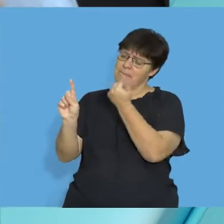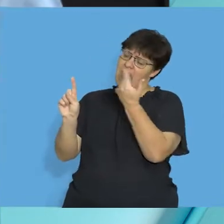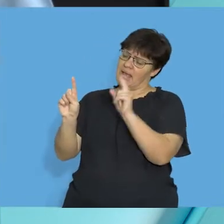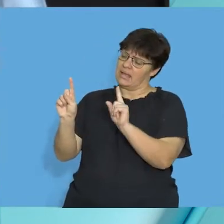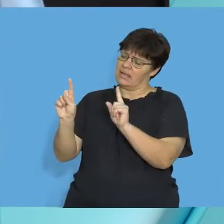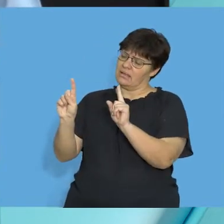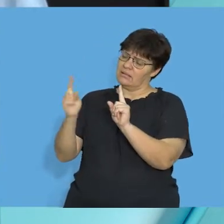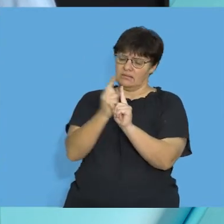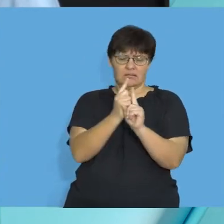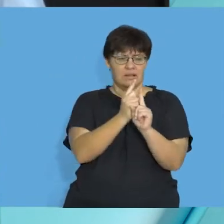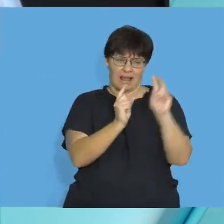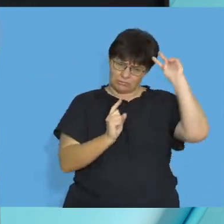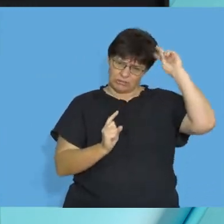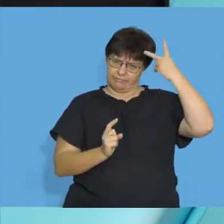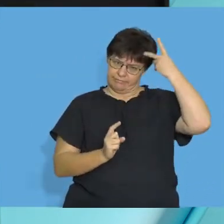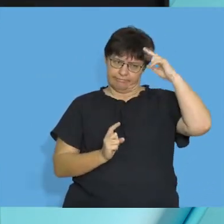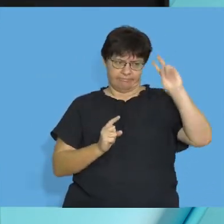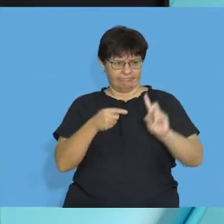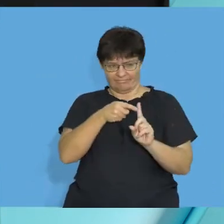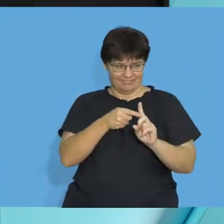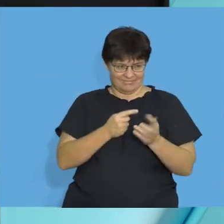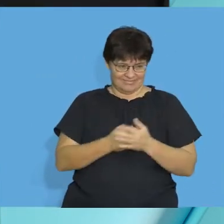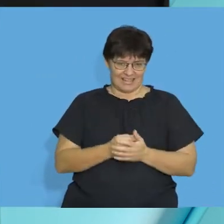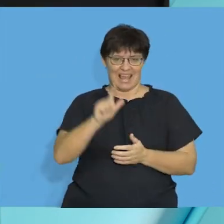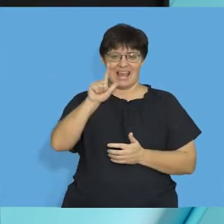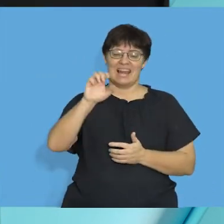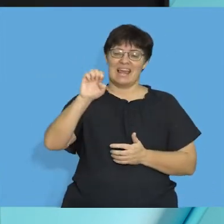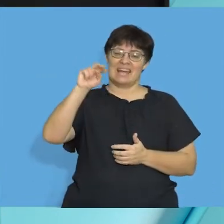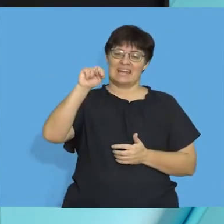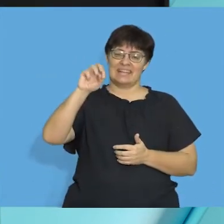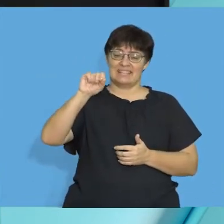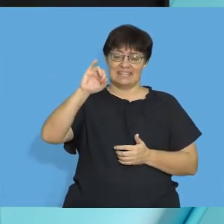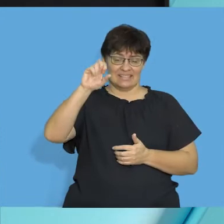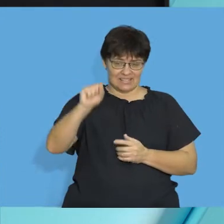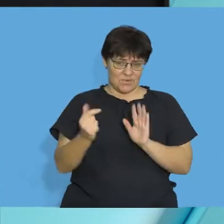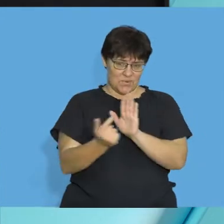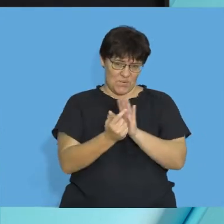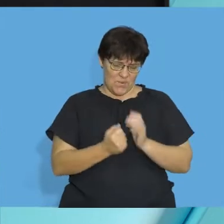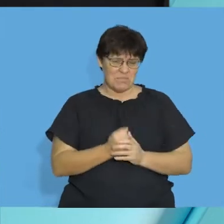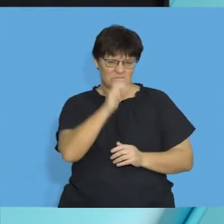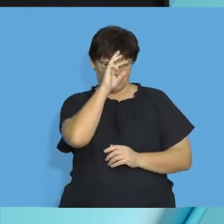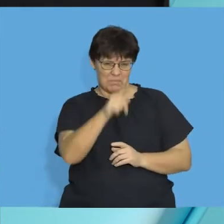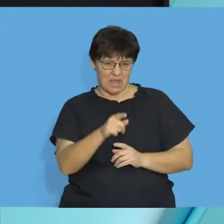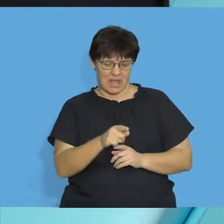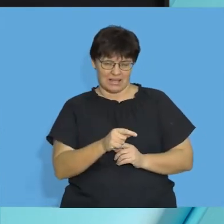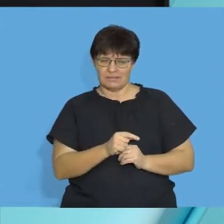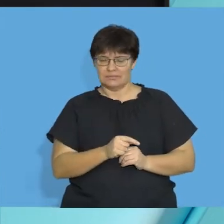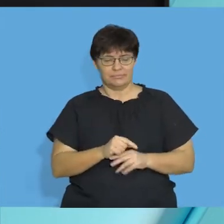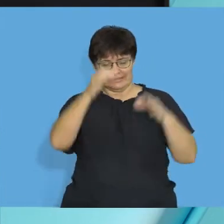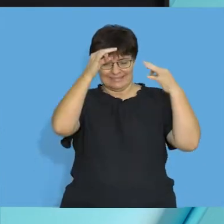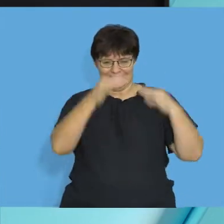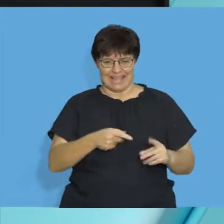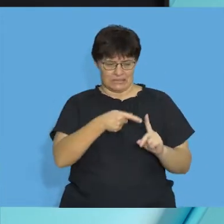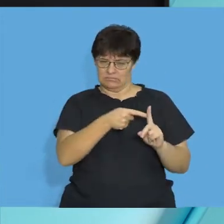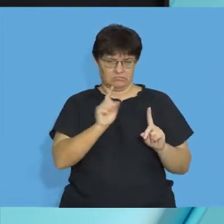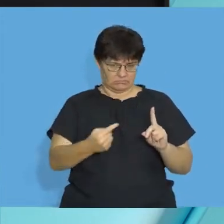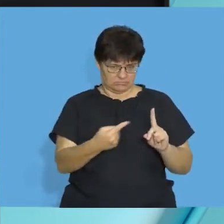I've changed my mind. So this is known as Lenz's law, but it's nice to remember it as the undecided